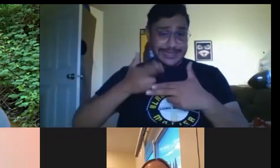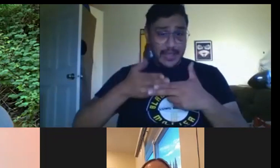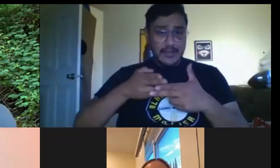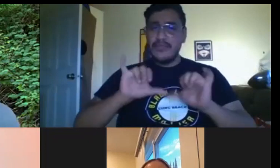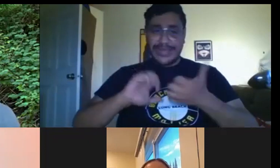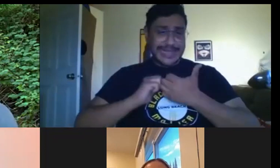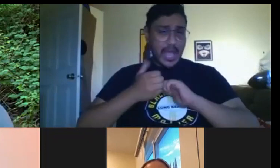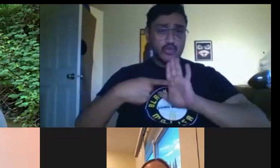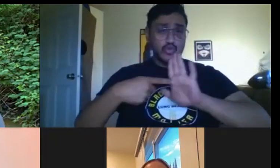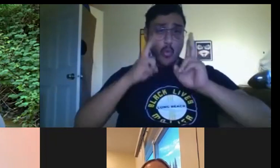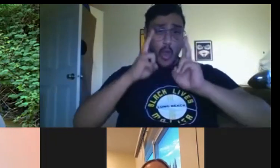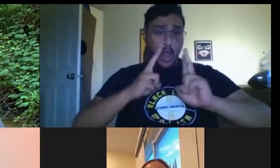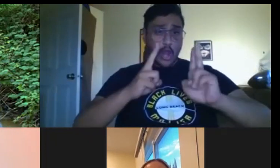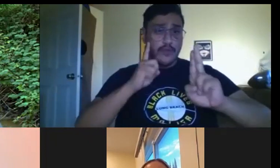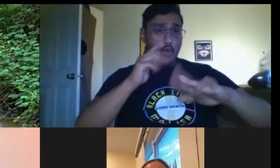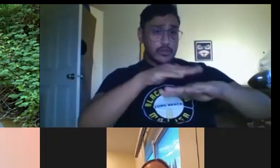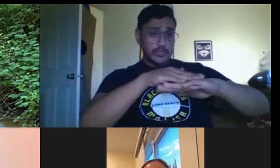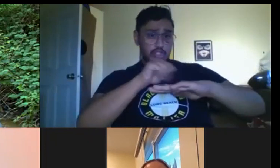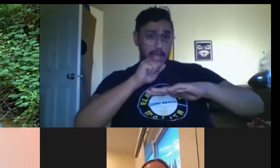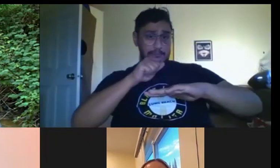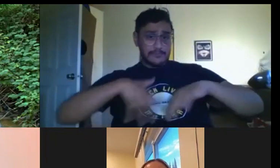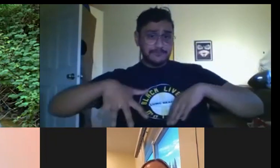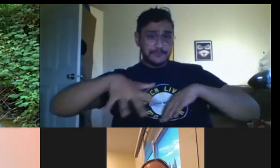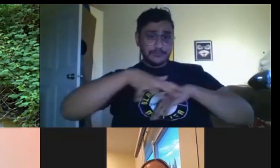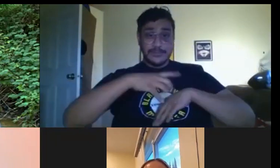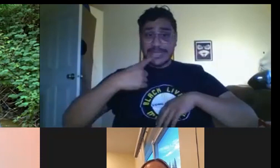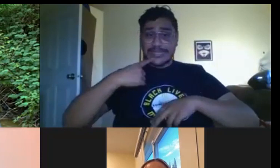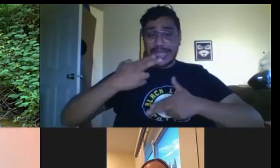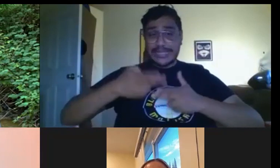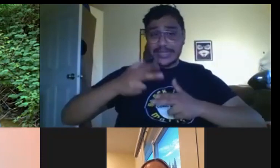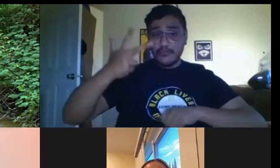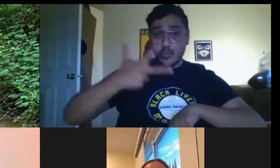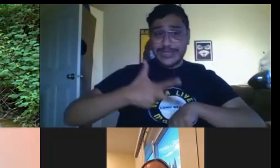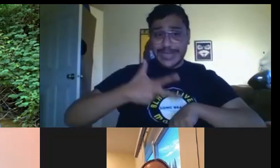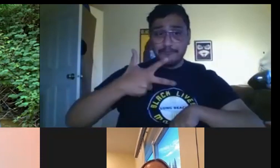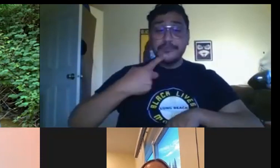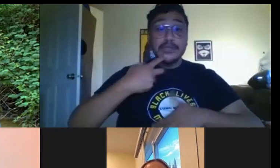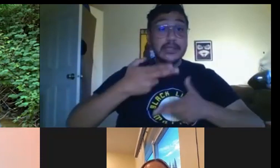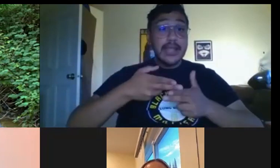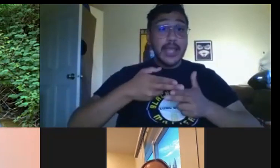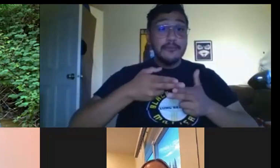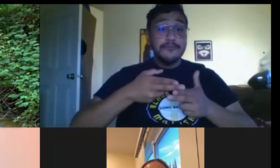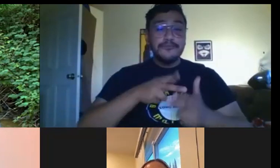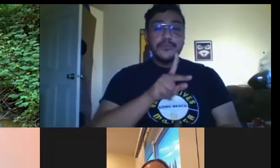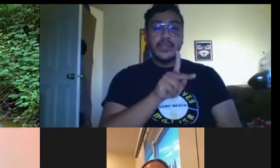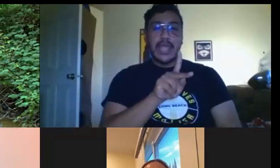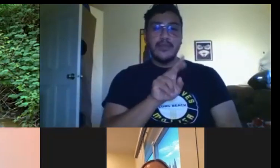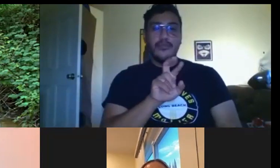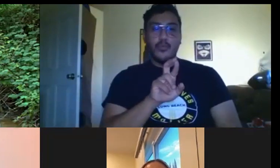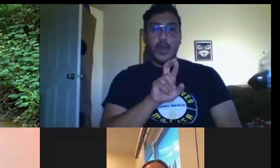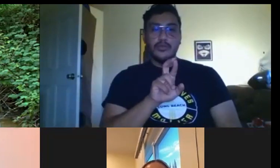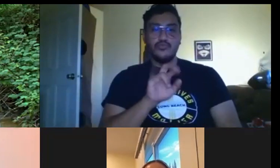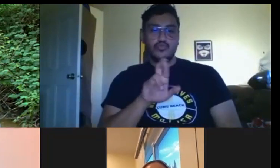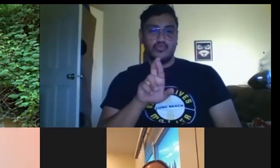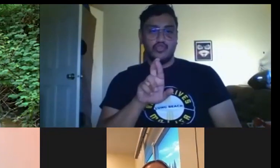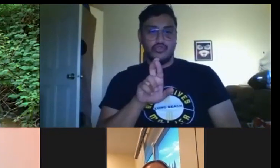space. Do we want to say his name 3 times? Say his name. Kenneth Ross.